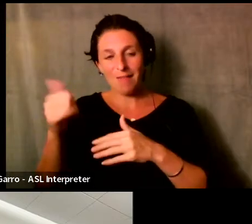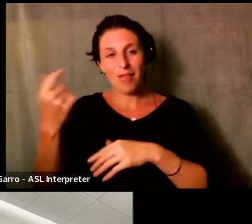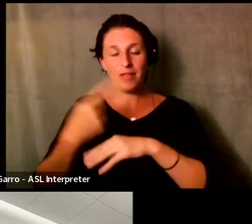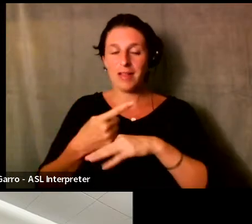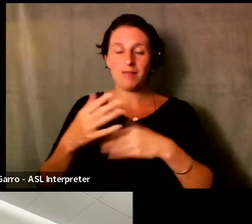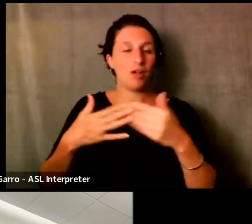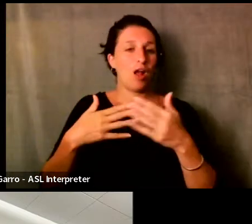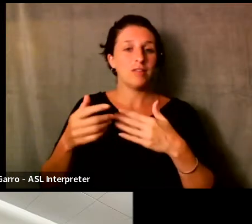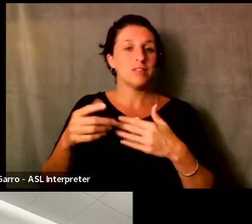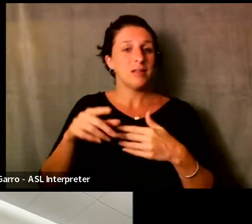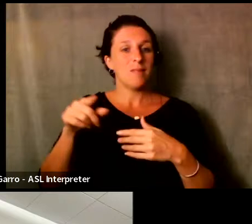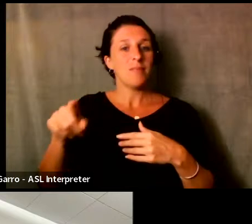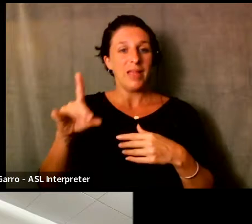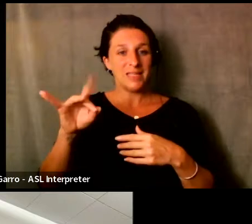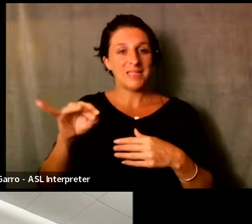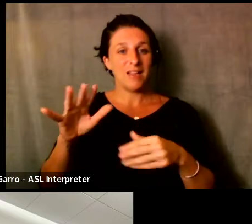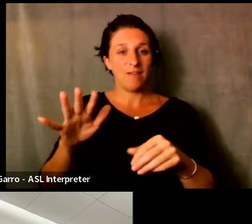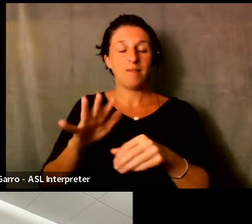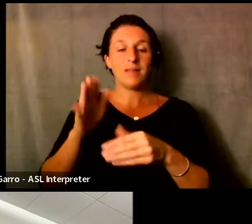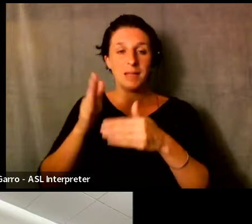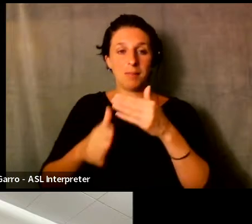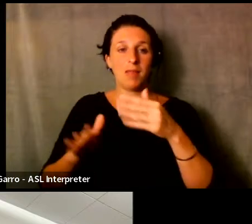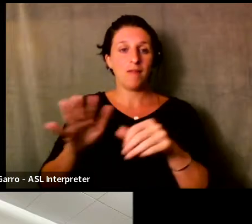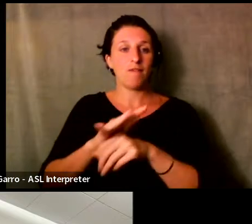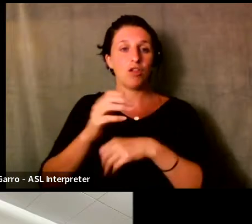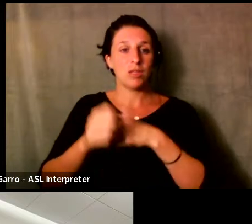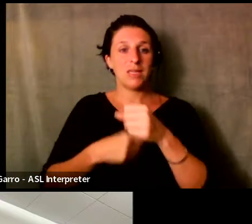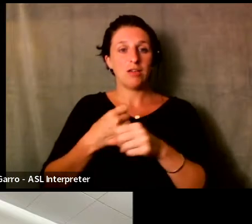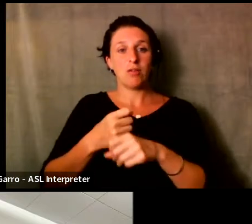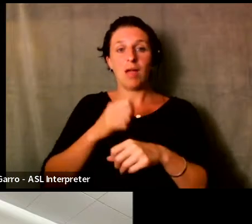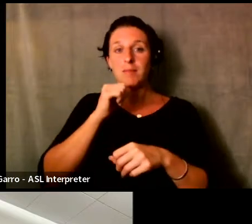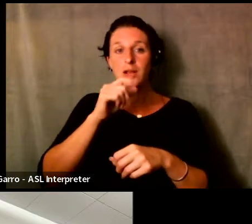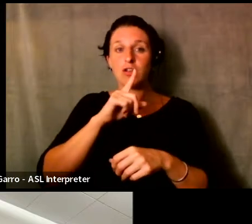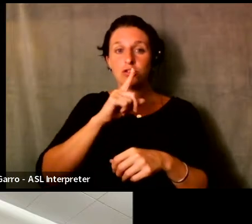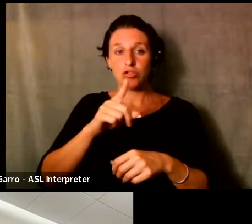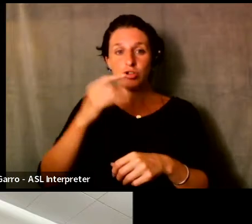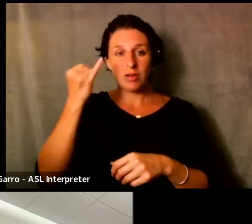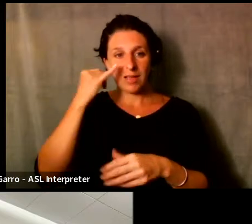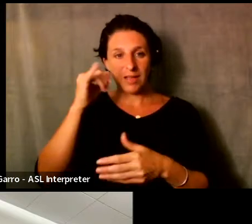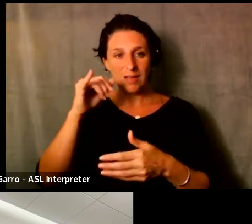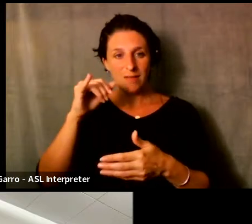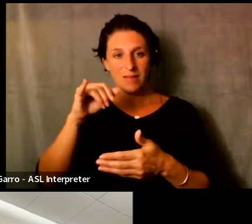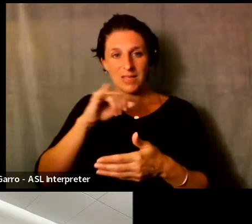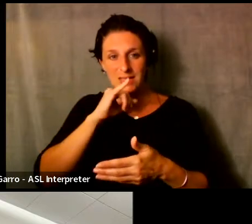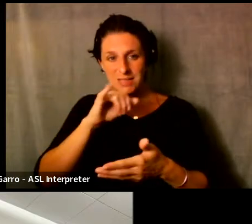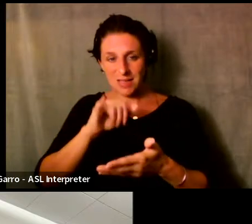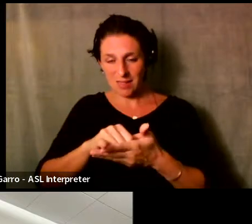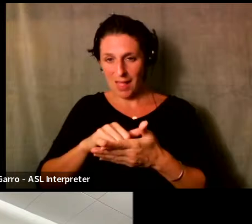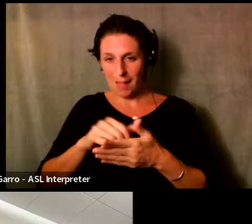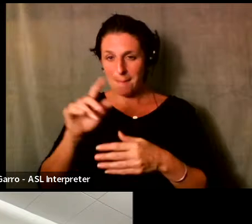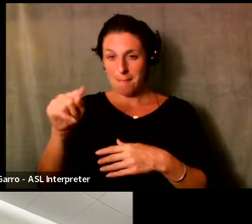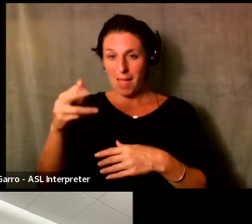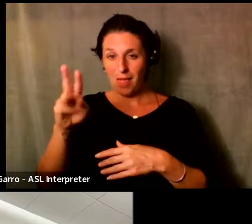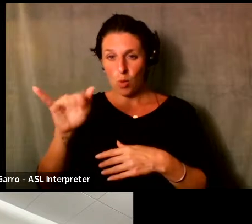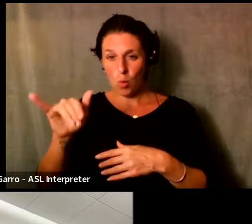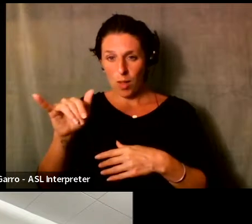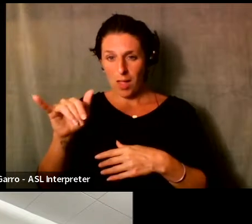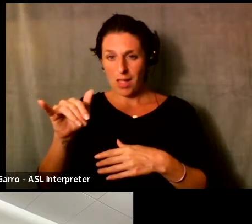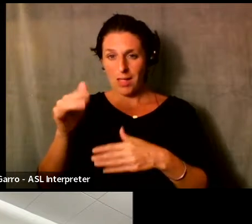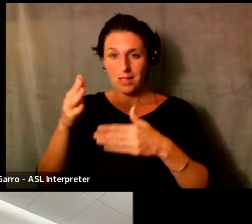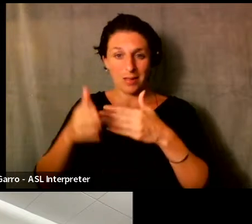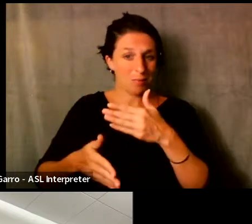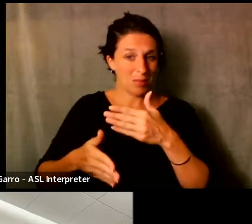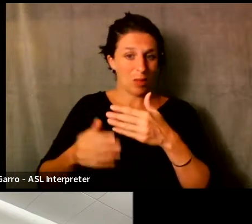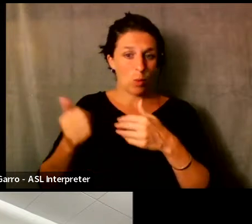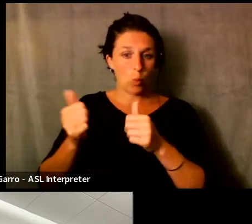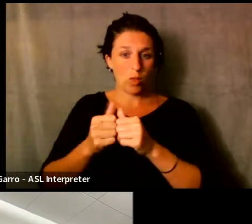they completed the full year of the course. And I don't know if that would be considered a pathway completer with 1 year of a CTE course, or